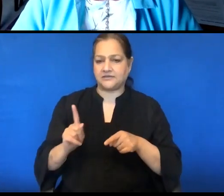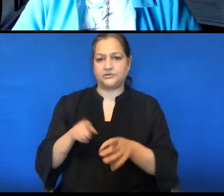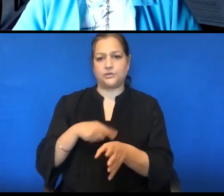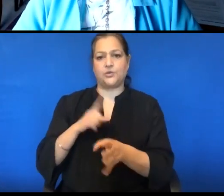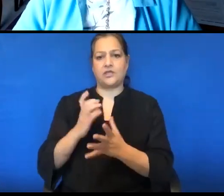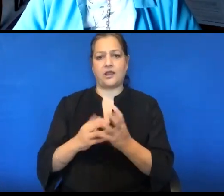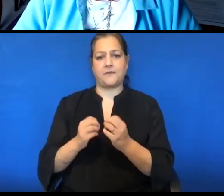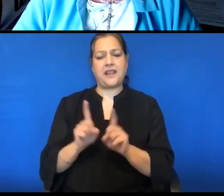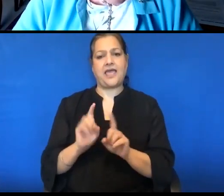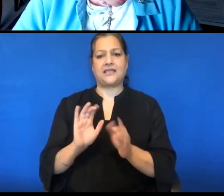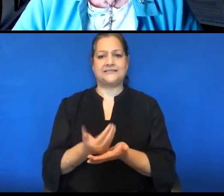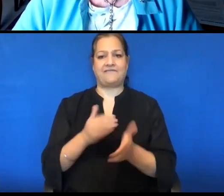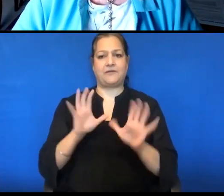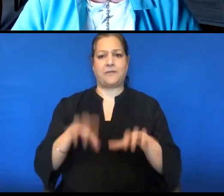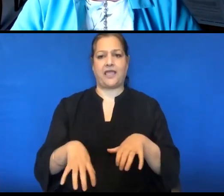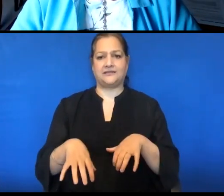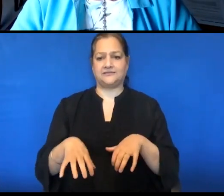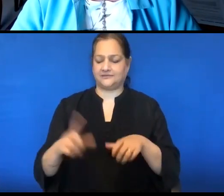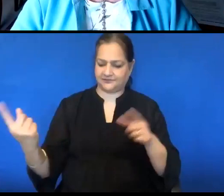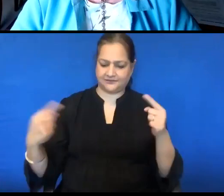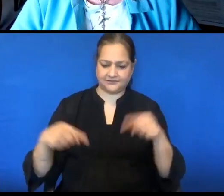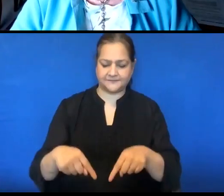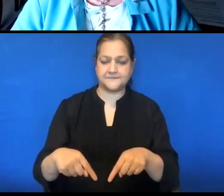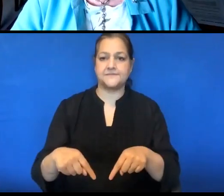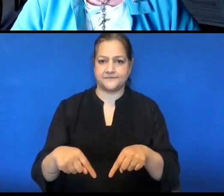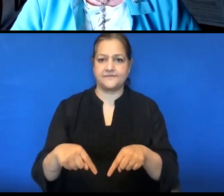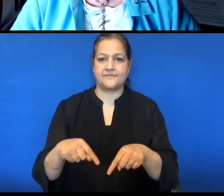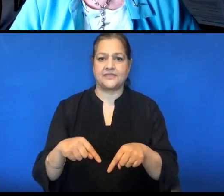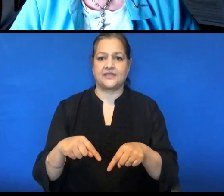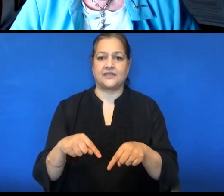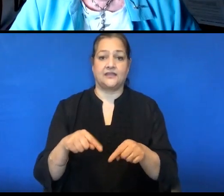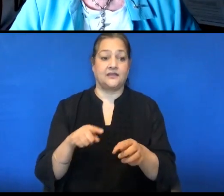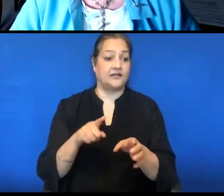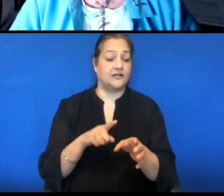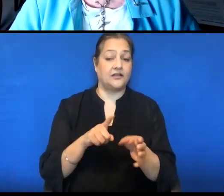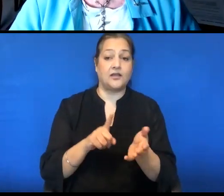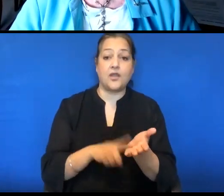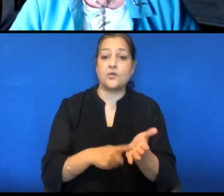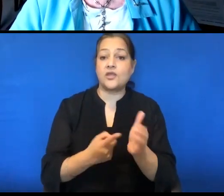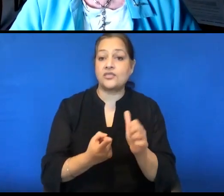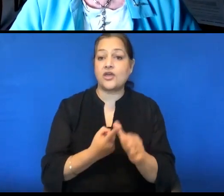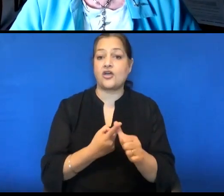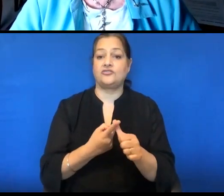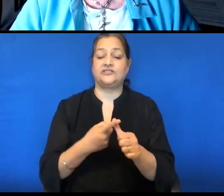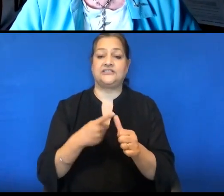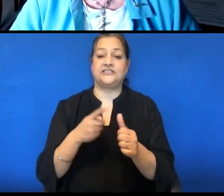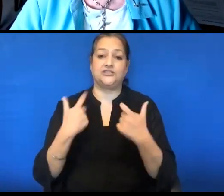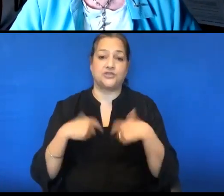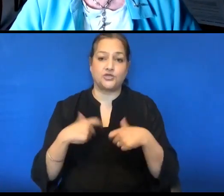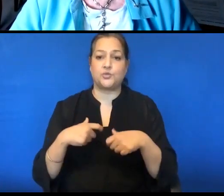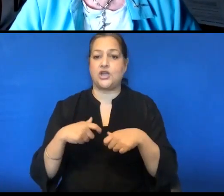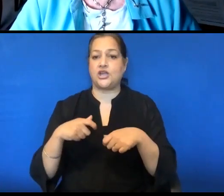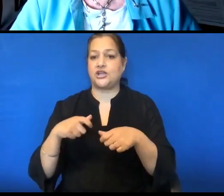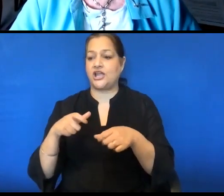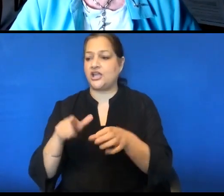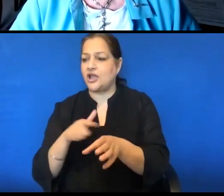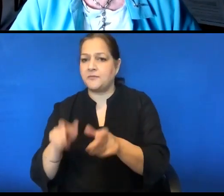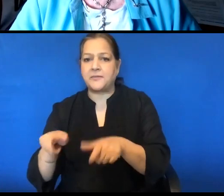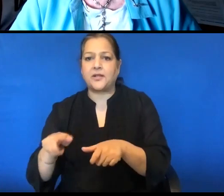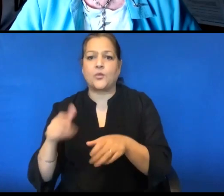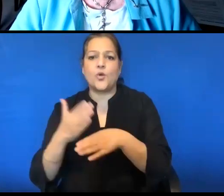it's very often the place where local authorities, children's workers, social care workers, whatever it is, come in and can make that